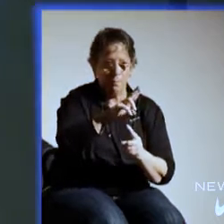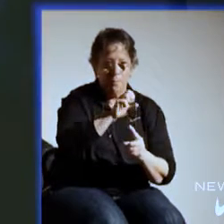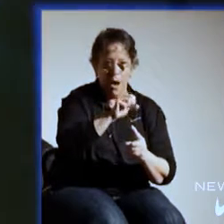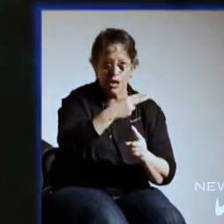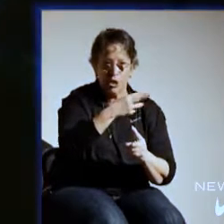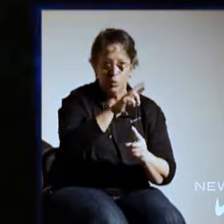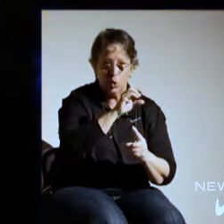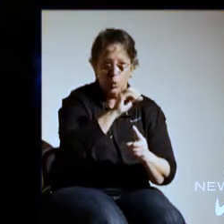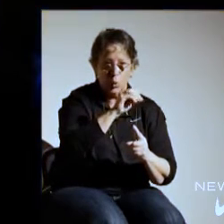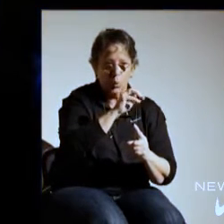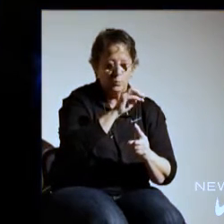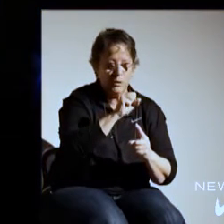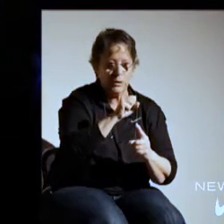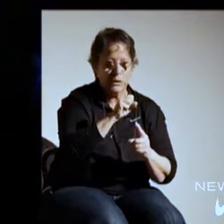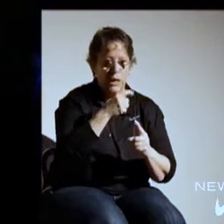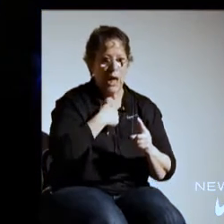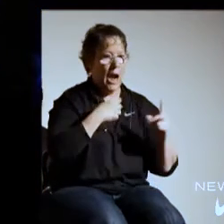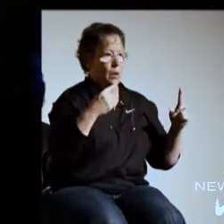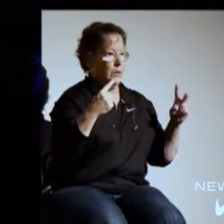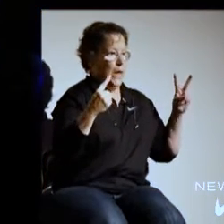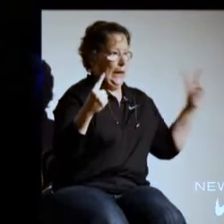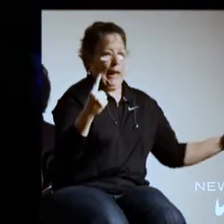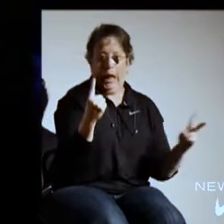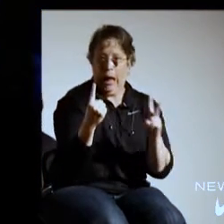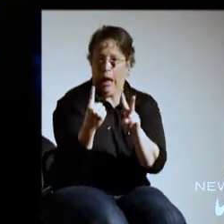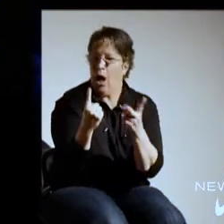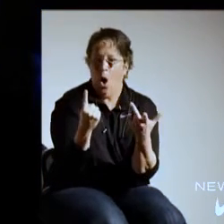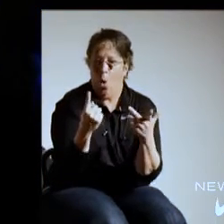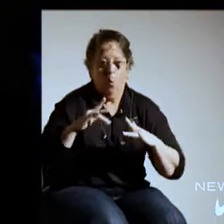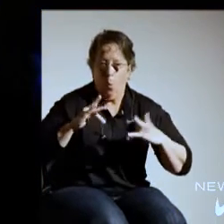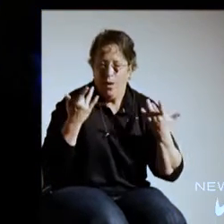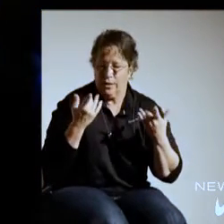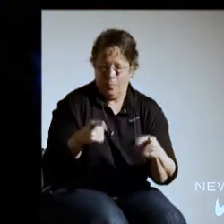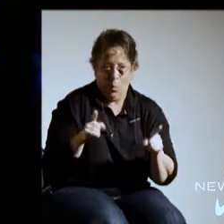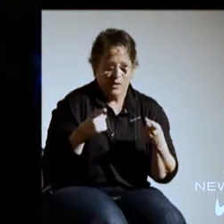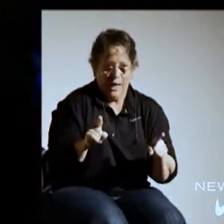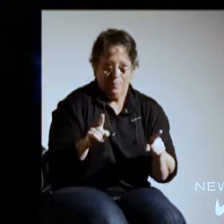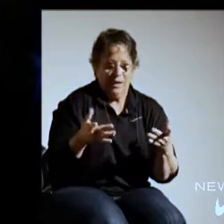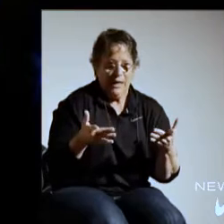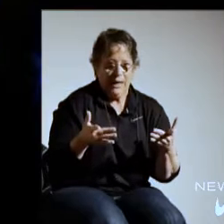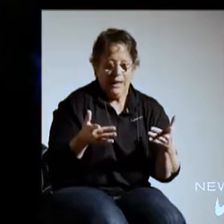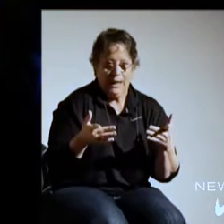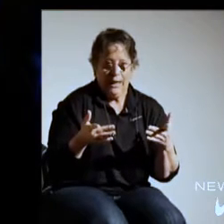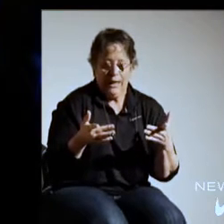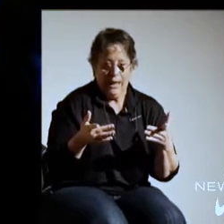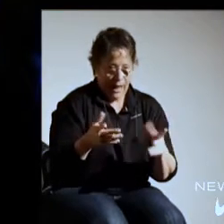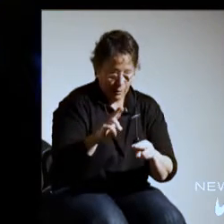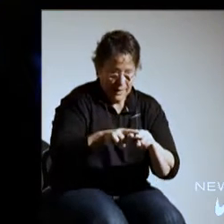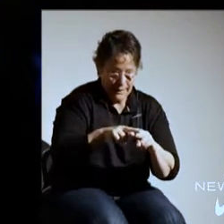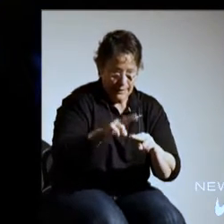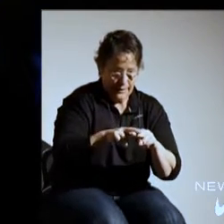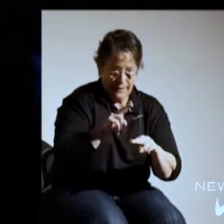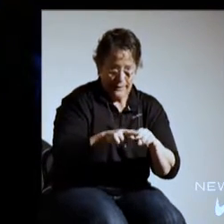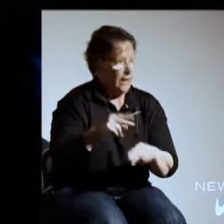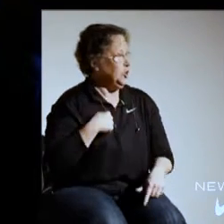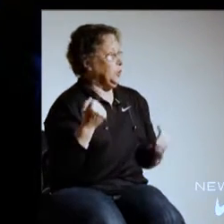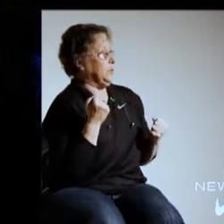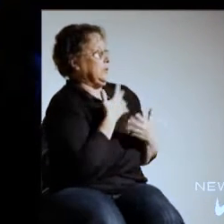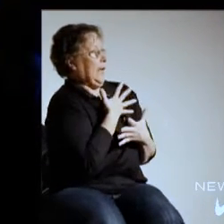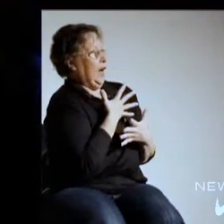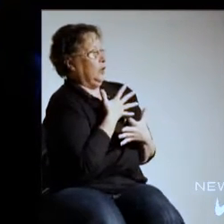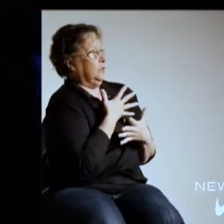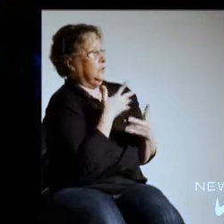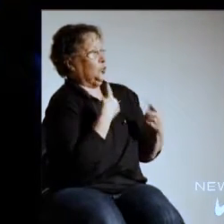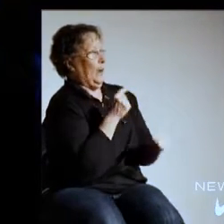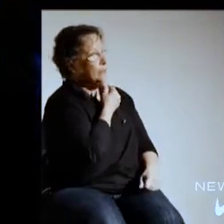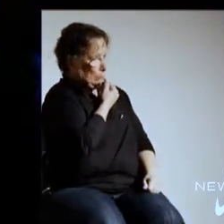Ran to her. I'm choking because I'm thinking, like, what's going on? And I said, spit them out, spit them out. She's, of course, like, scared and trying to swallow